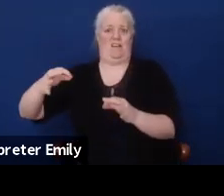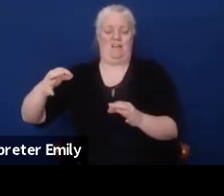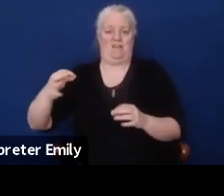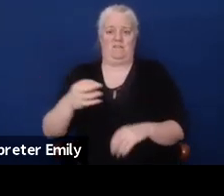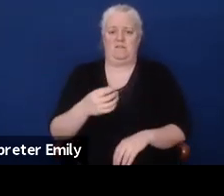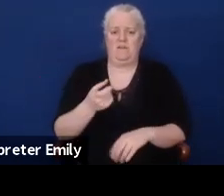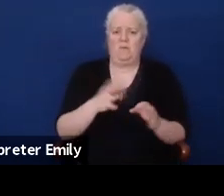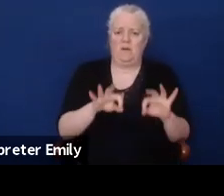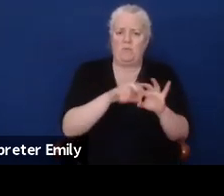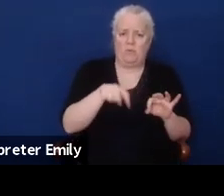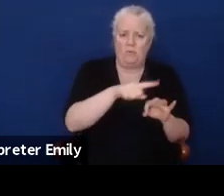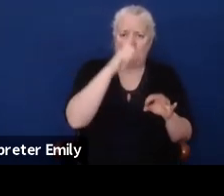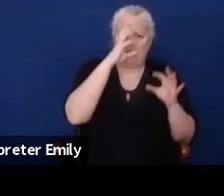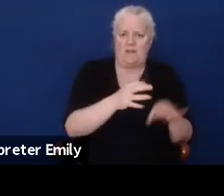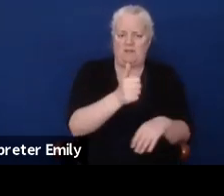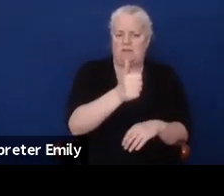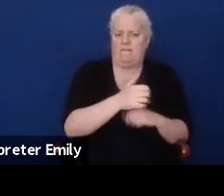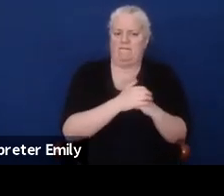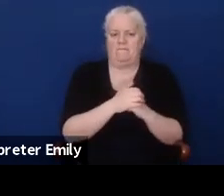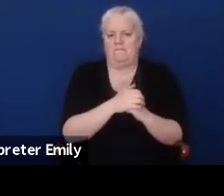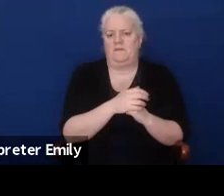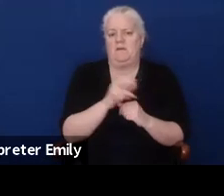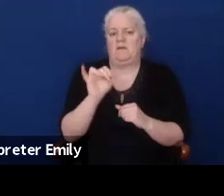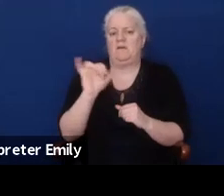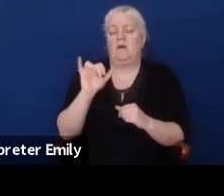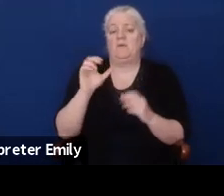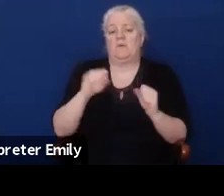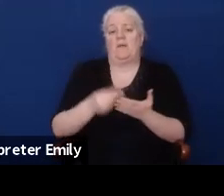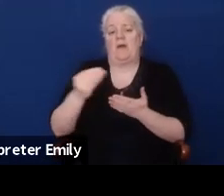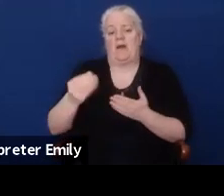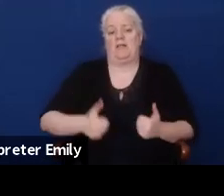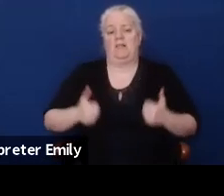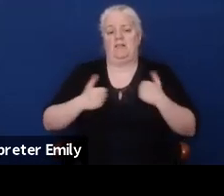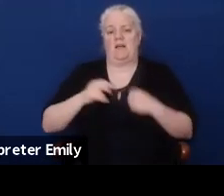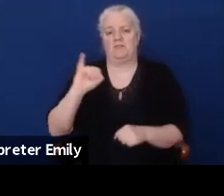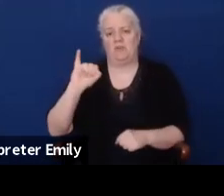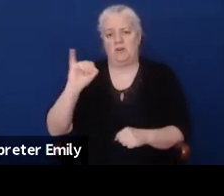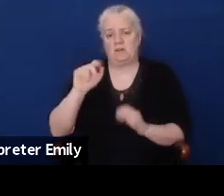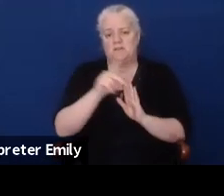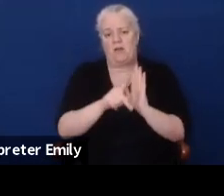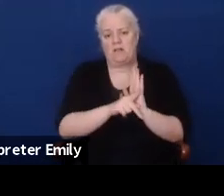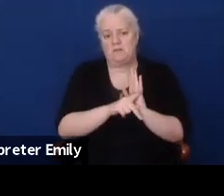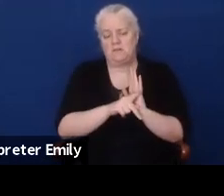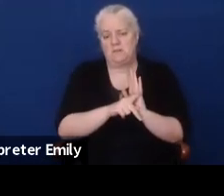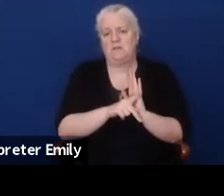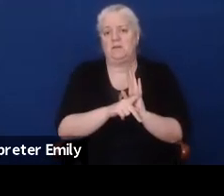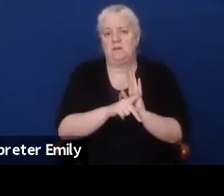life insurance. Some workplaces have the life insurance. You can provide cash to your survivors or